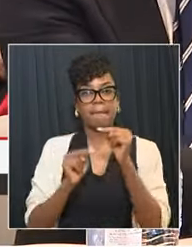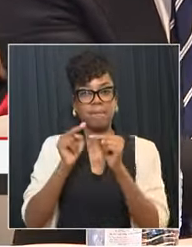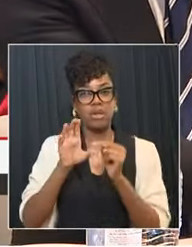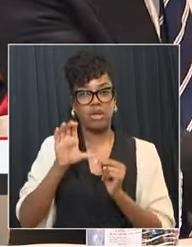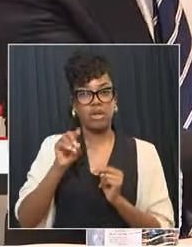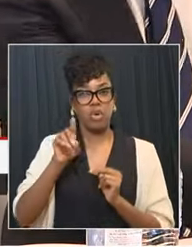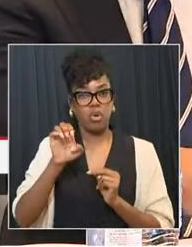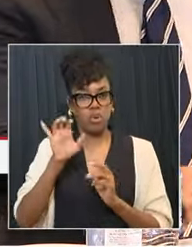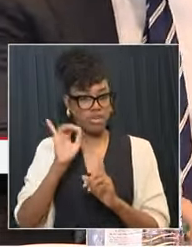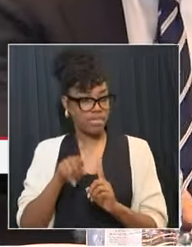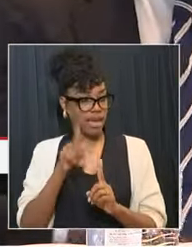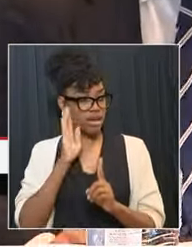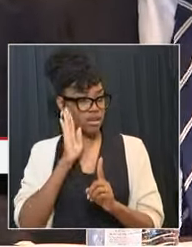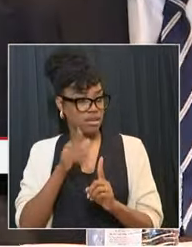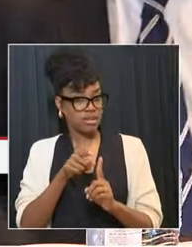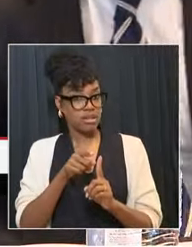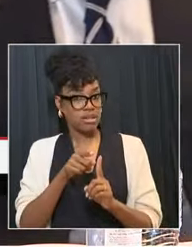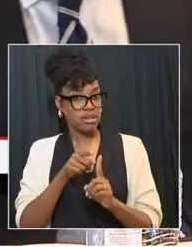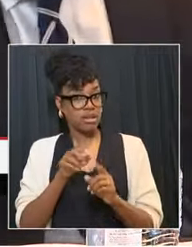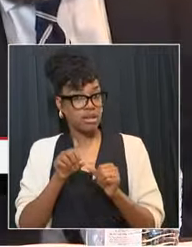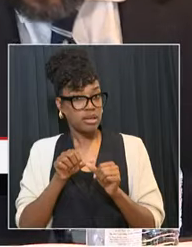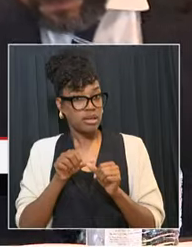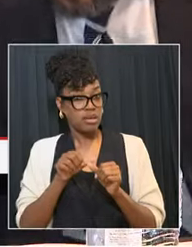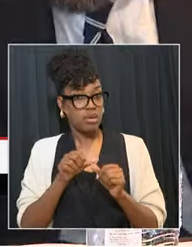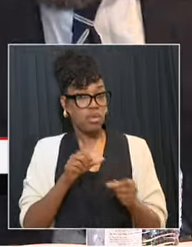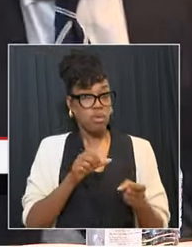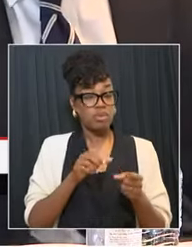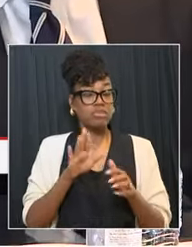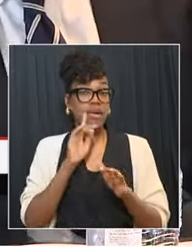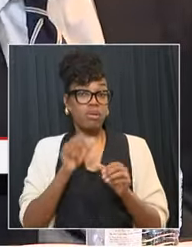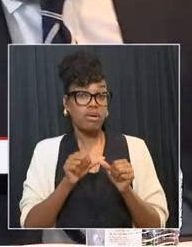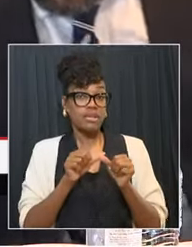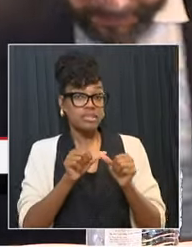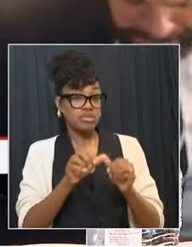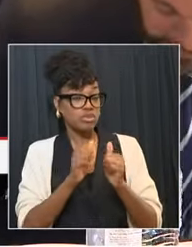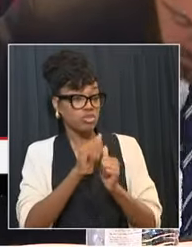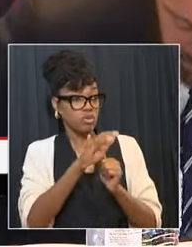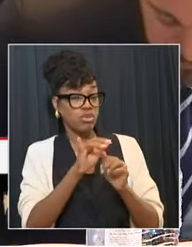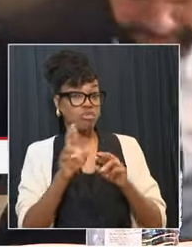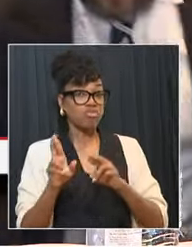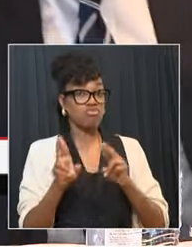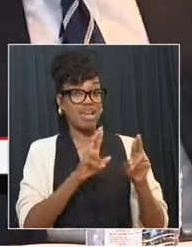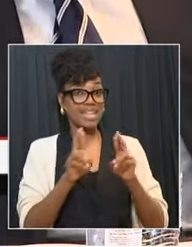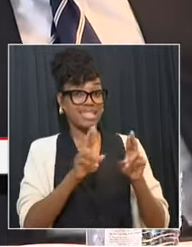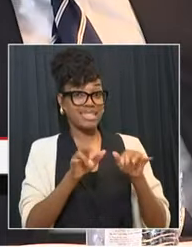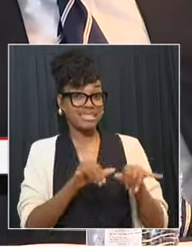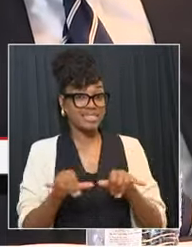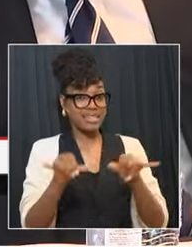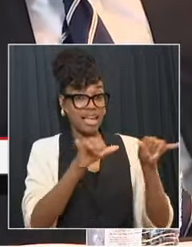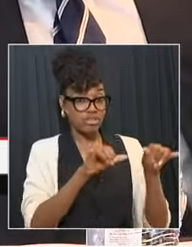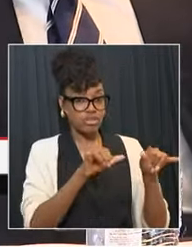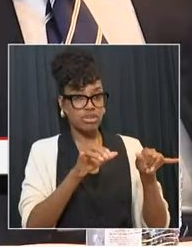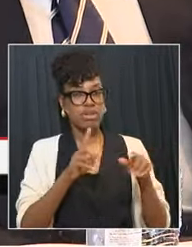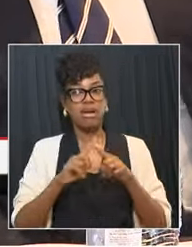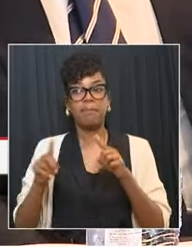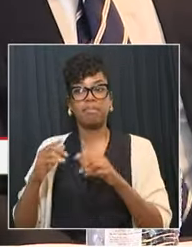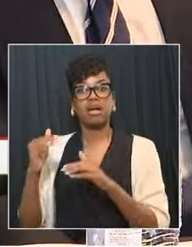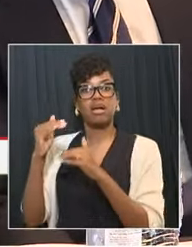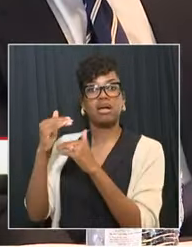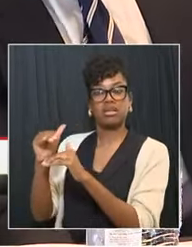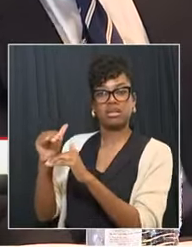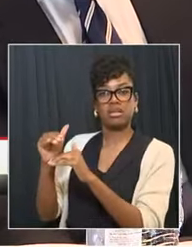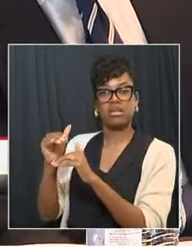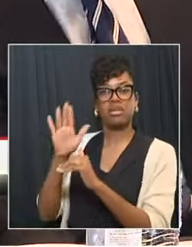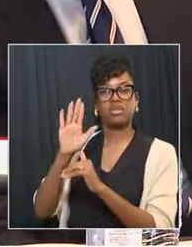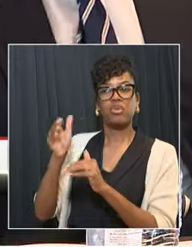the Net Zero Readiness Standard and then delays implementation of a sort of a new watered down standard